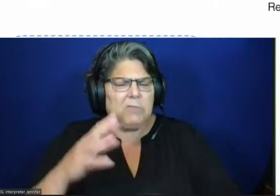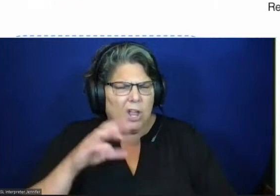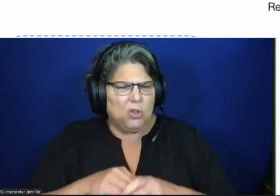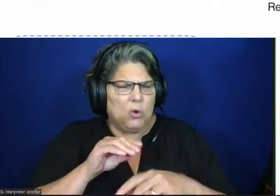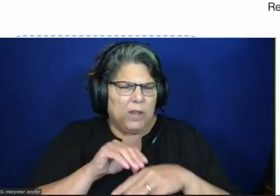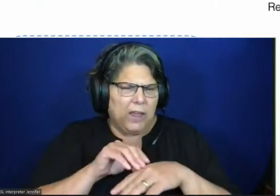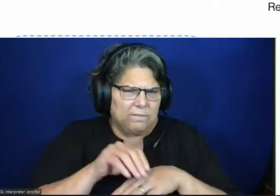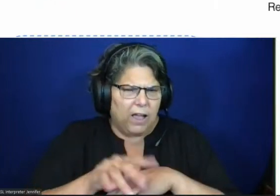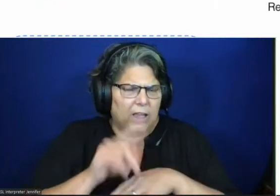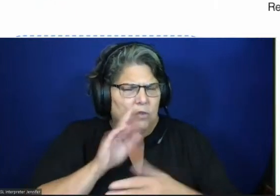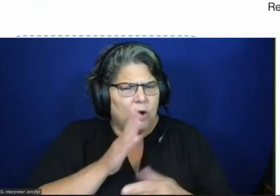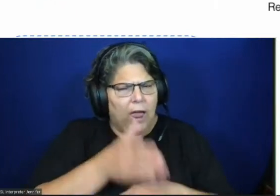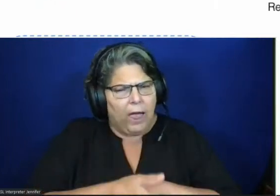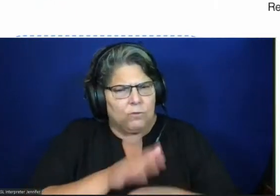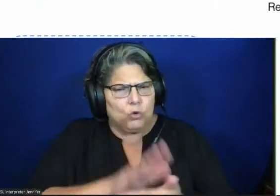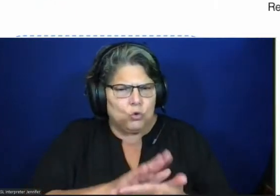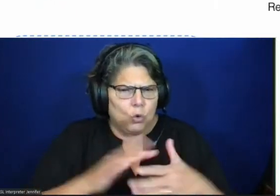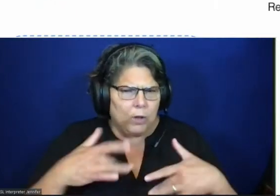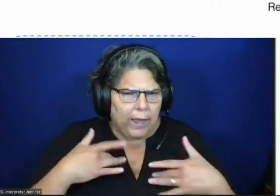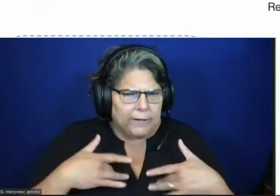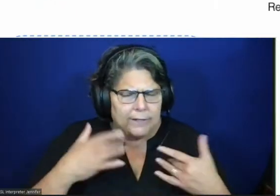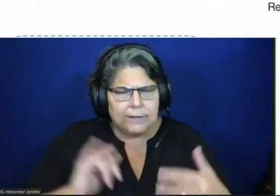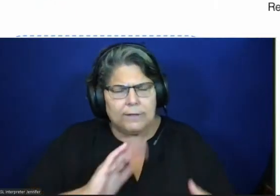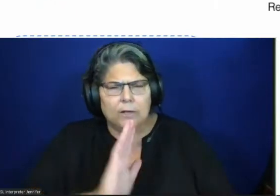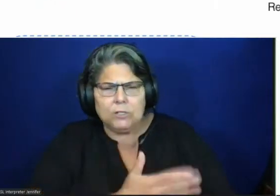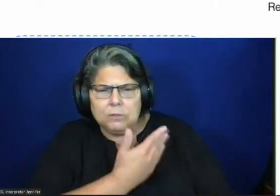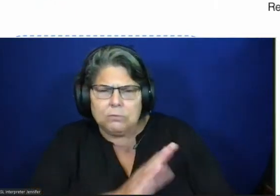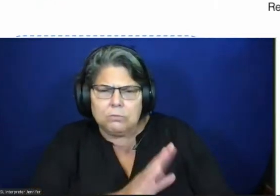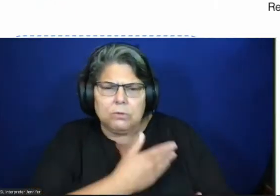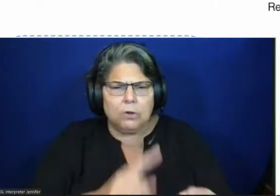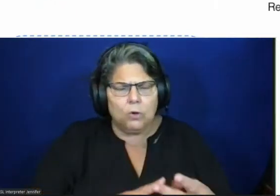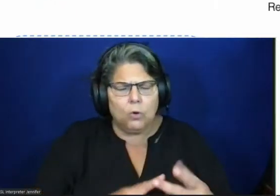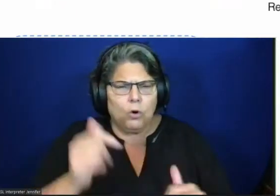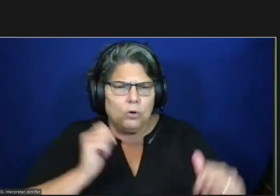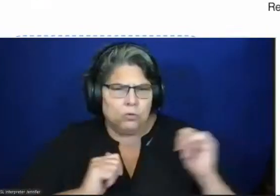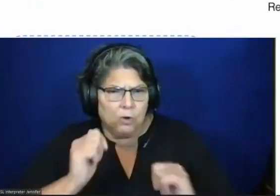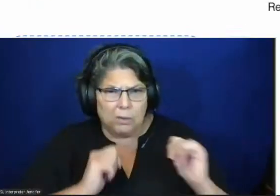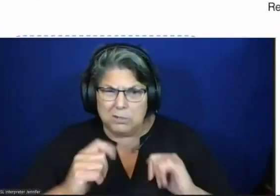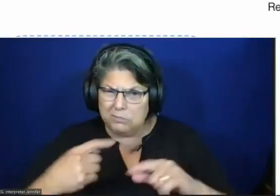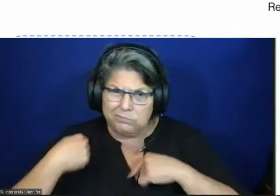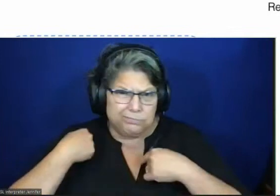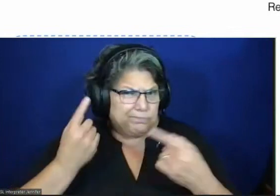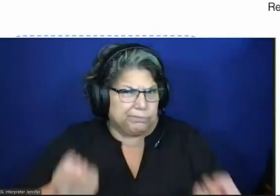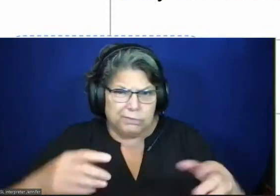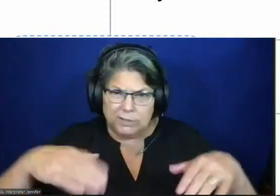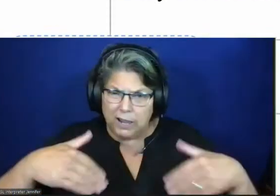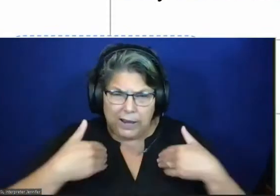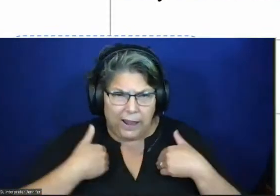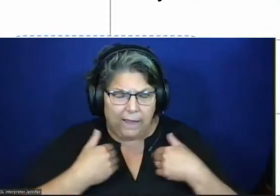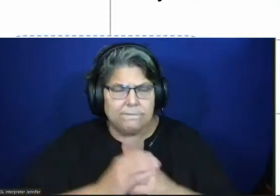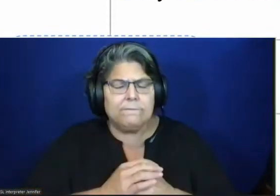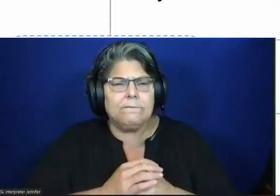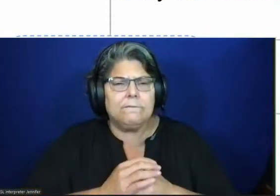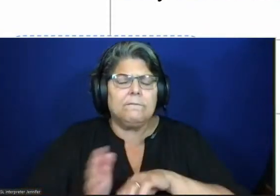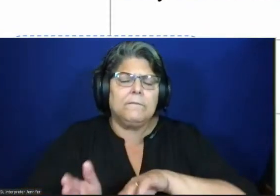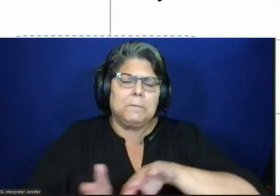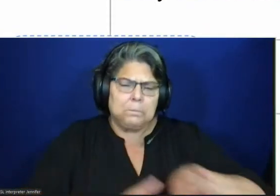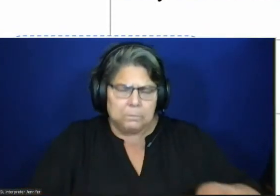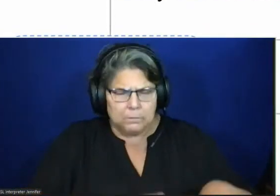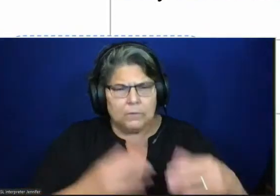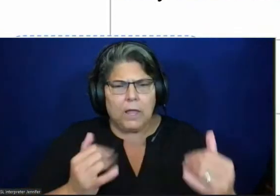for after-school activities such as choir and drama, which were missing until now. We'll move on to